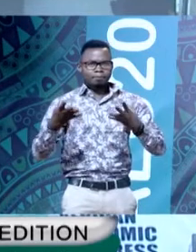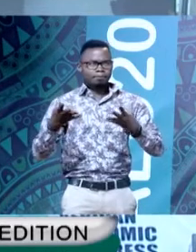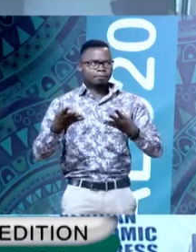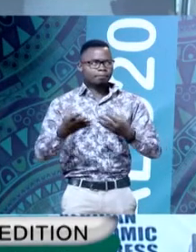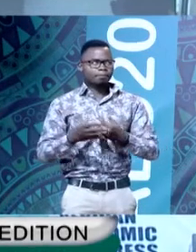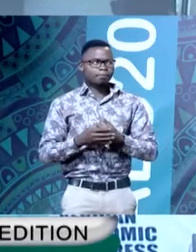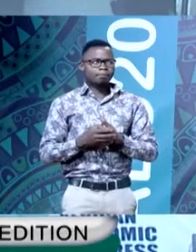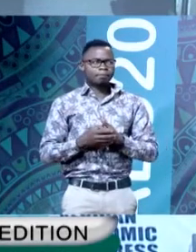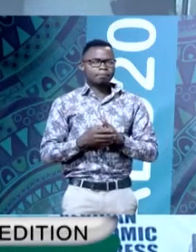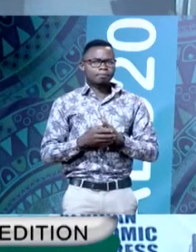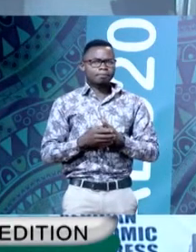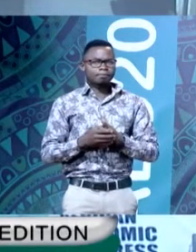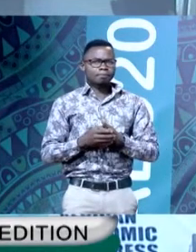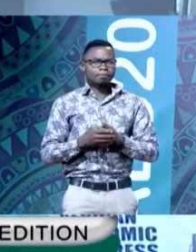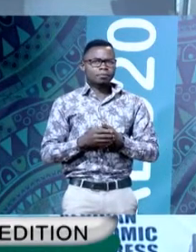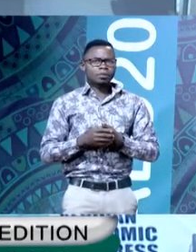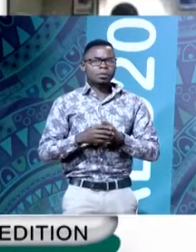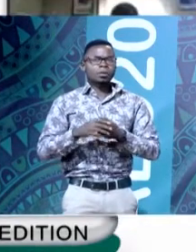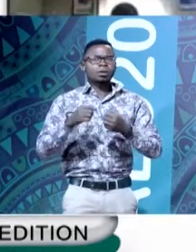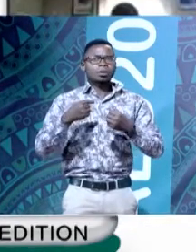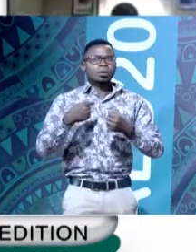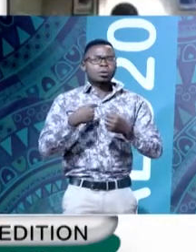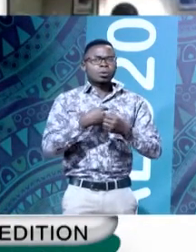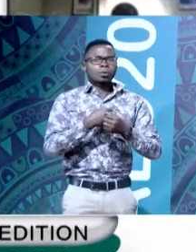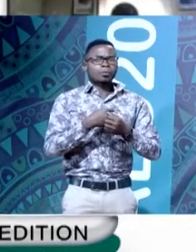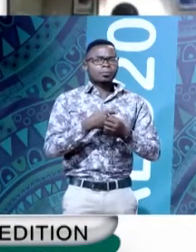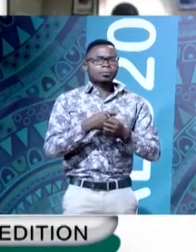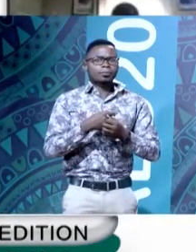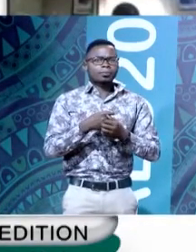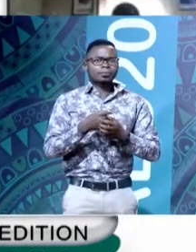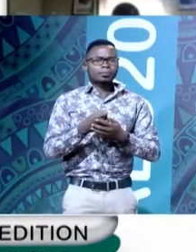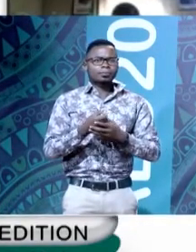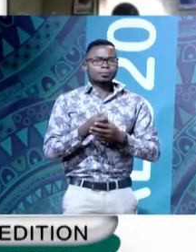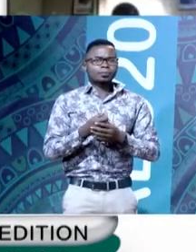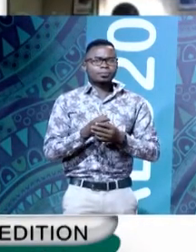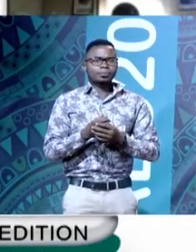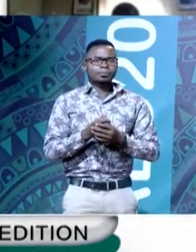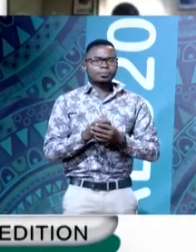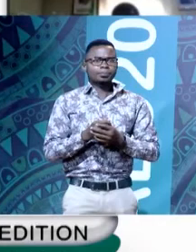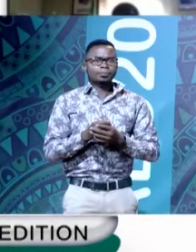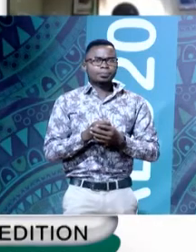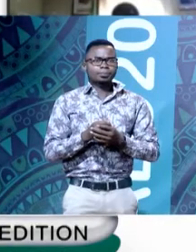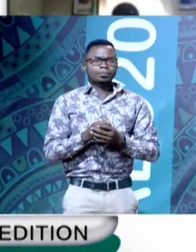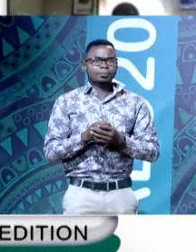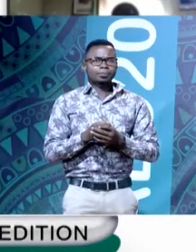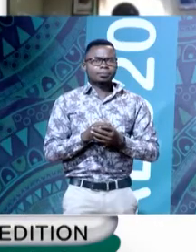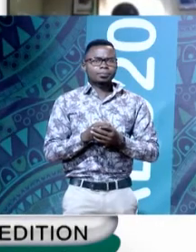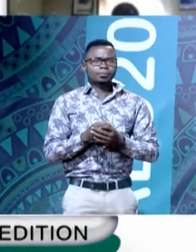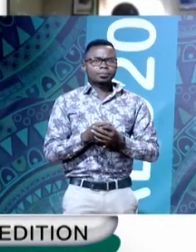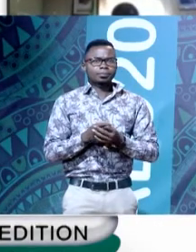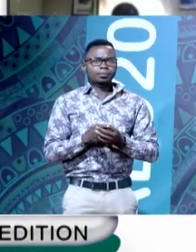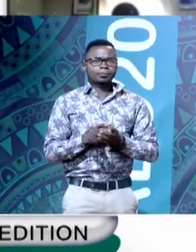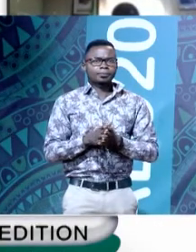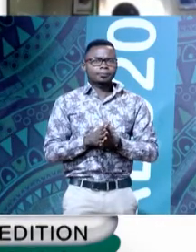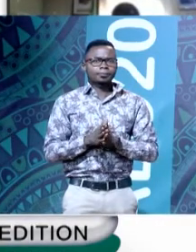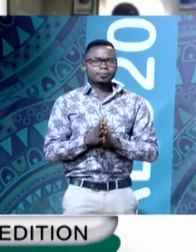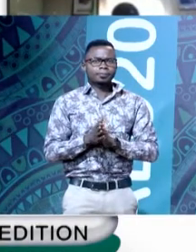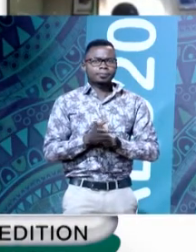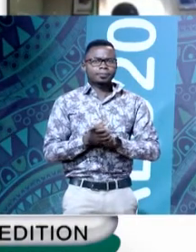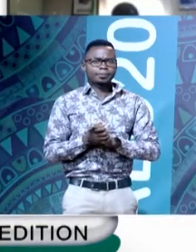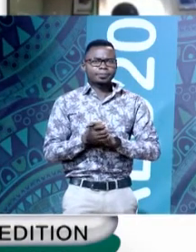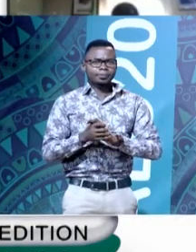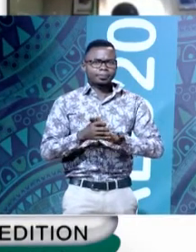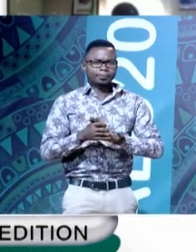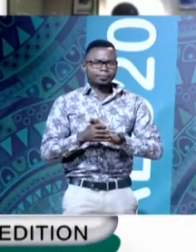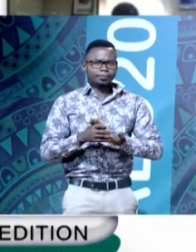2063 agenda, at the core of that agenda, basically is the African people. So who are